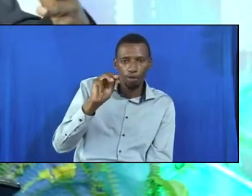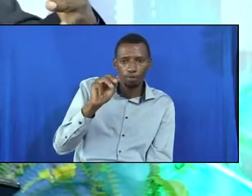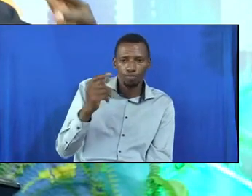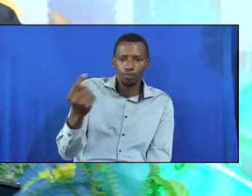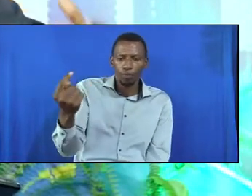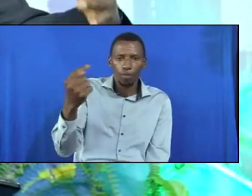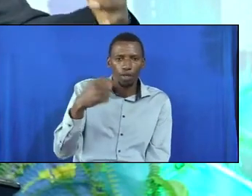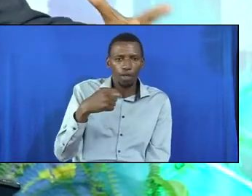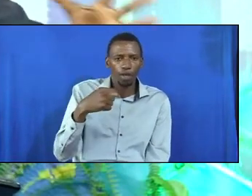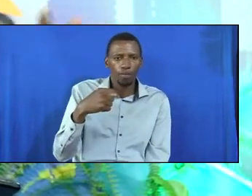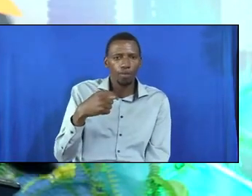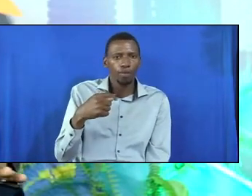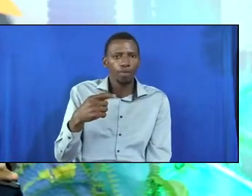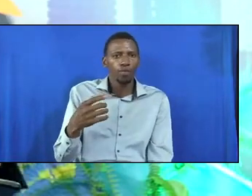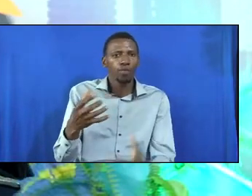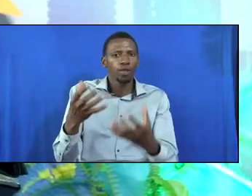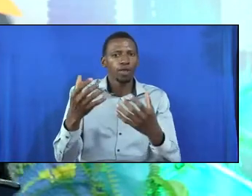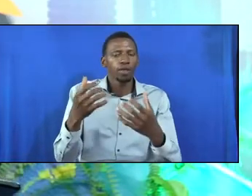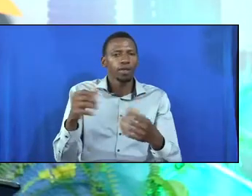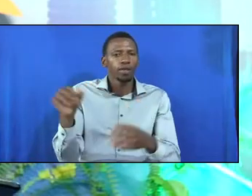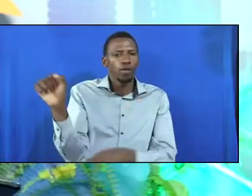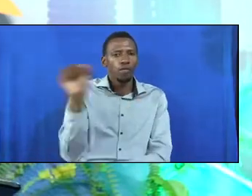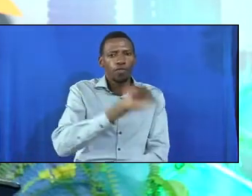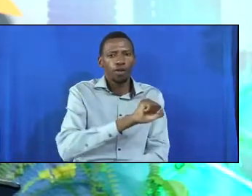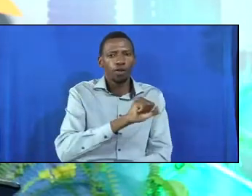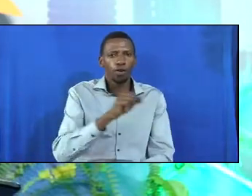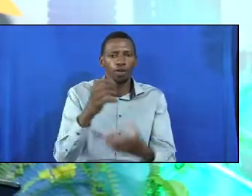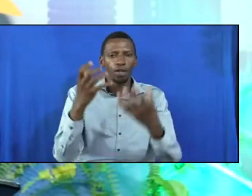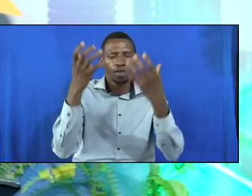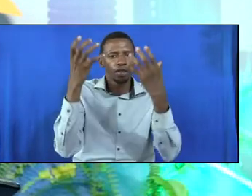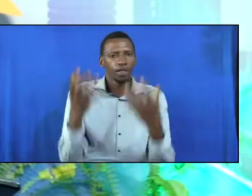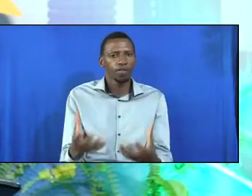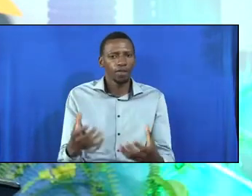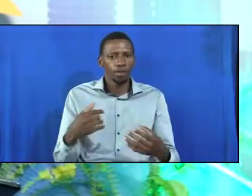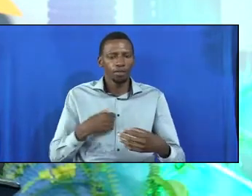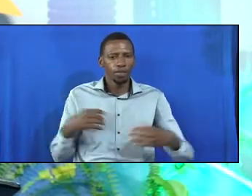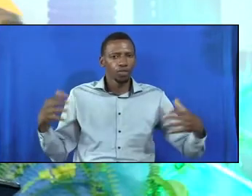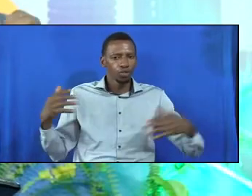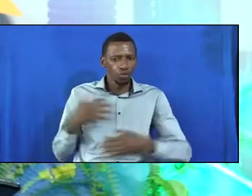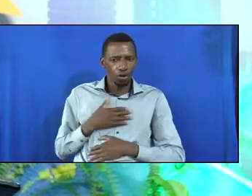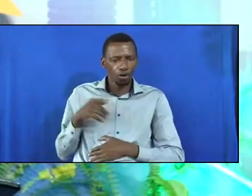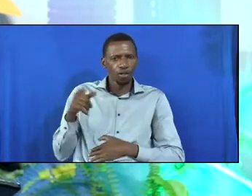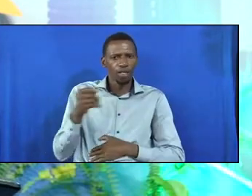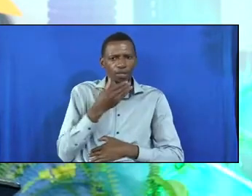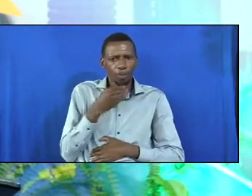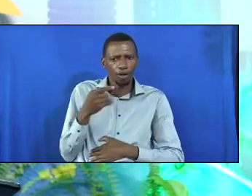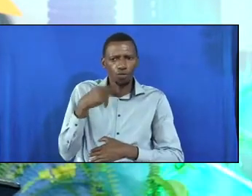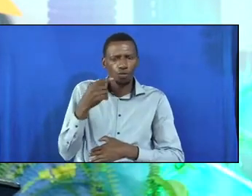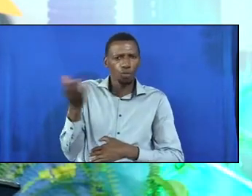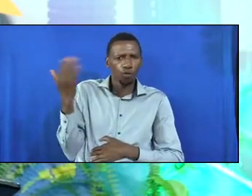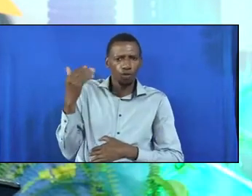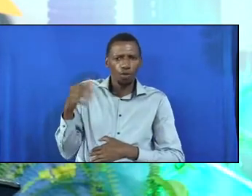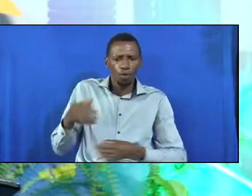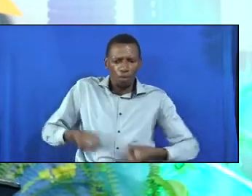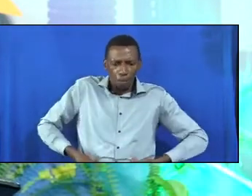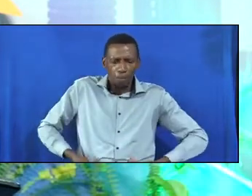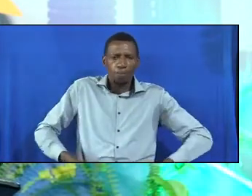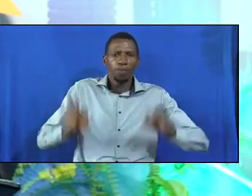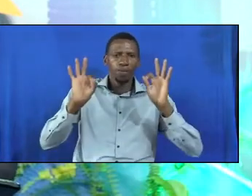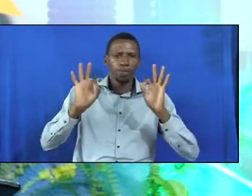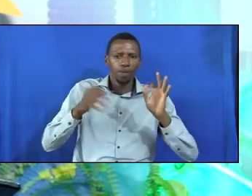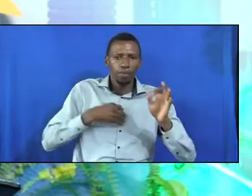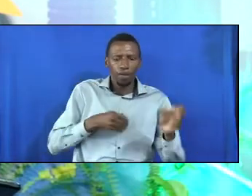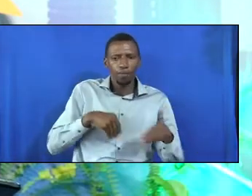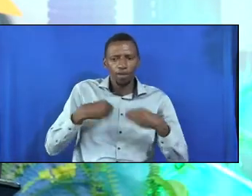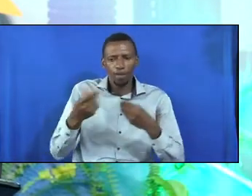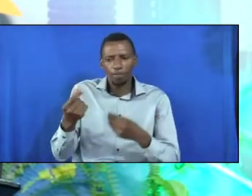in a heavy vehicle. I even marveled whether this is the man who was so broke that I used to give him transport